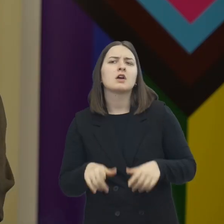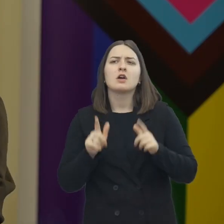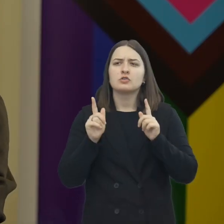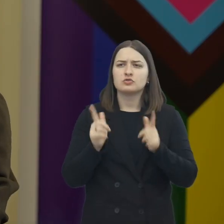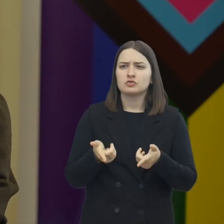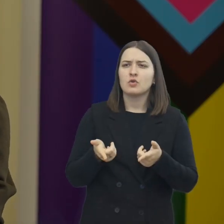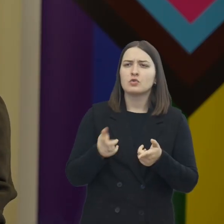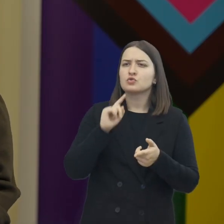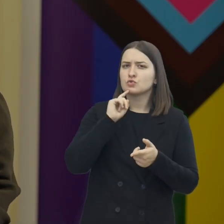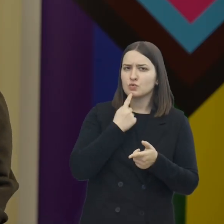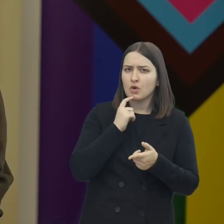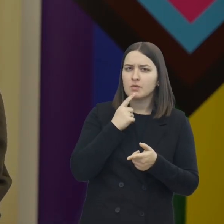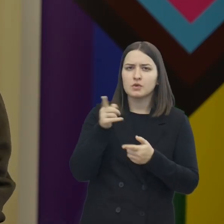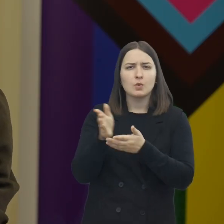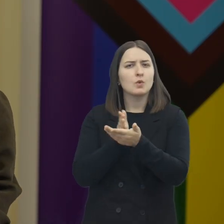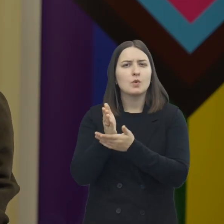Suomijos patirtimi?